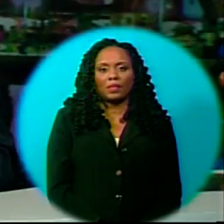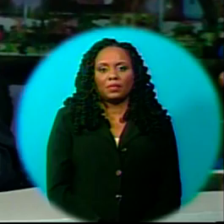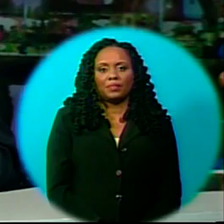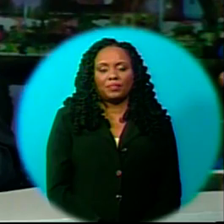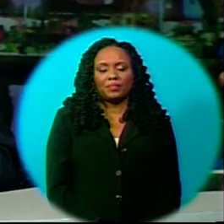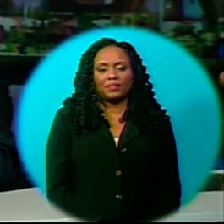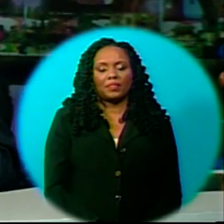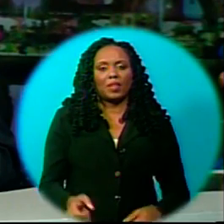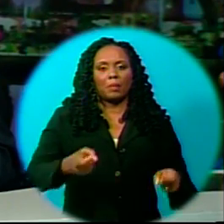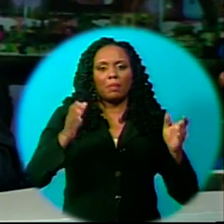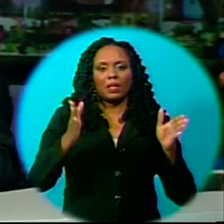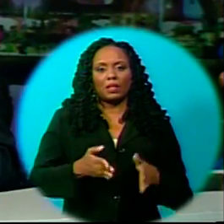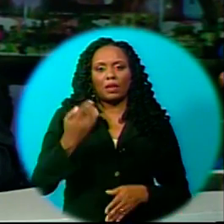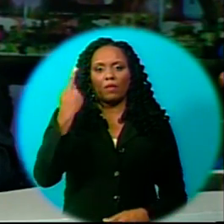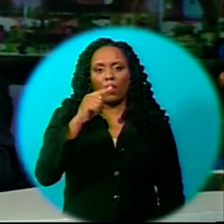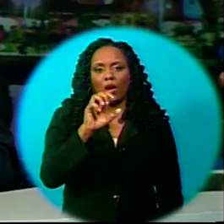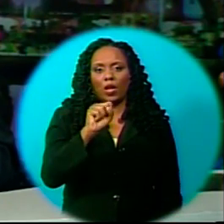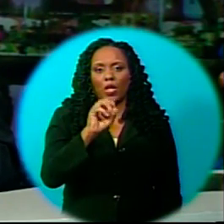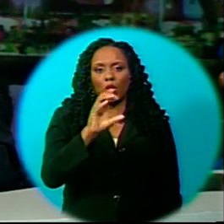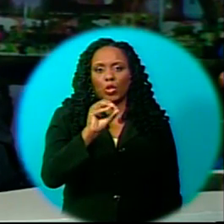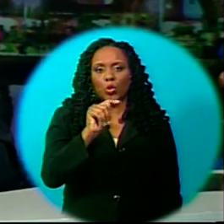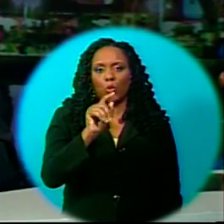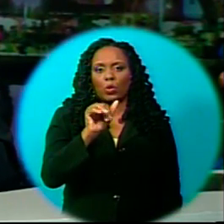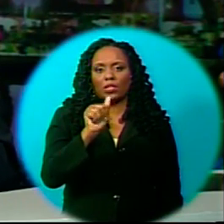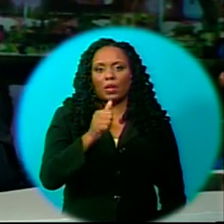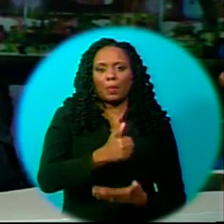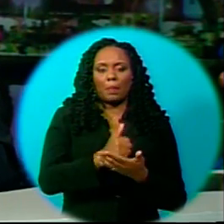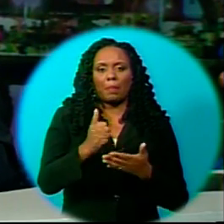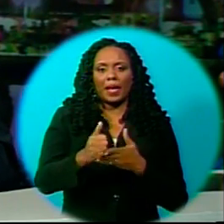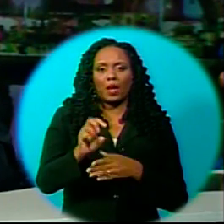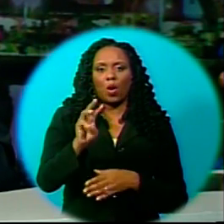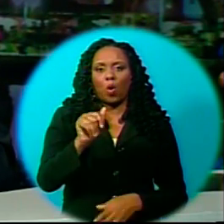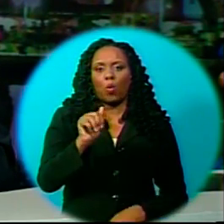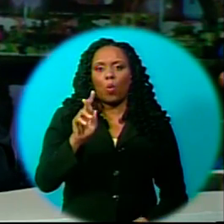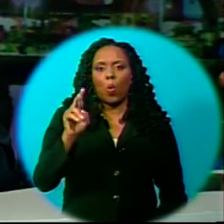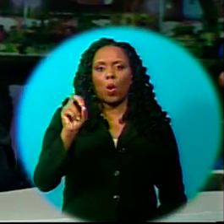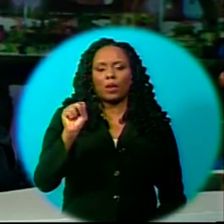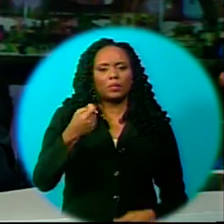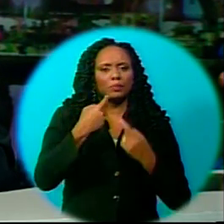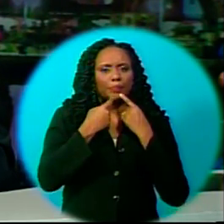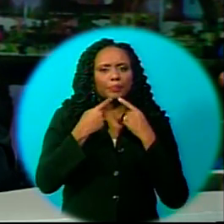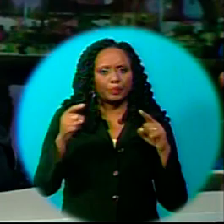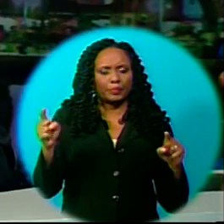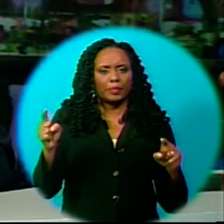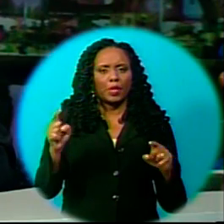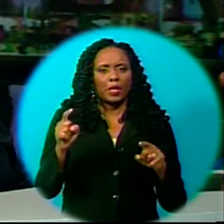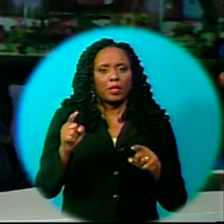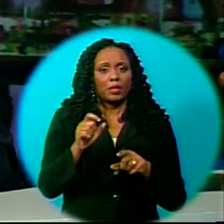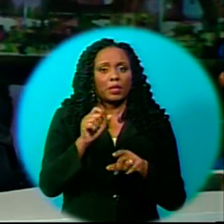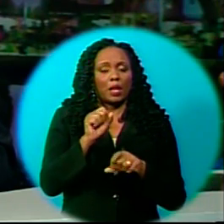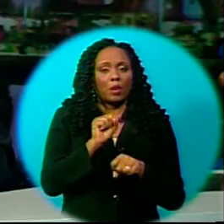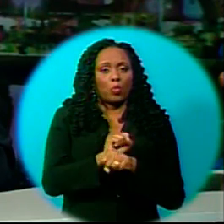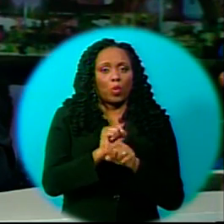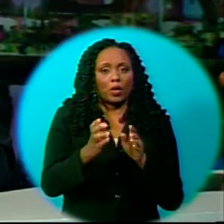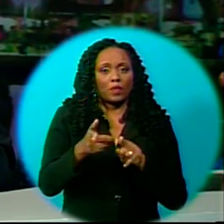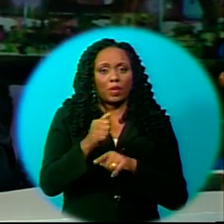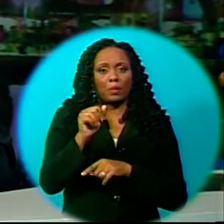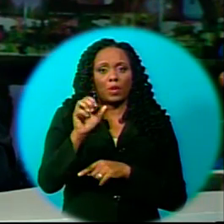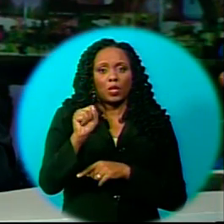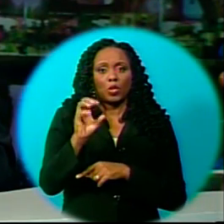you. Well, manager of Scotiabank Warrens, Jacqueline Ferdinand, also announced that Scotiabank employees have donated